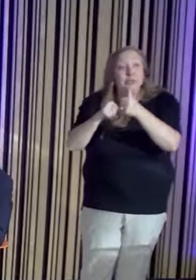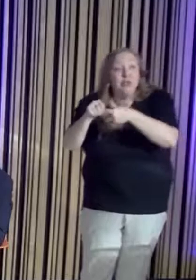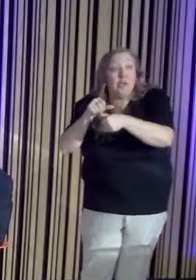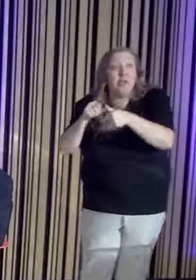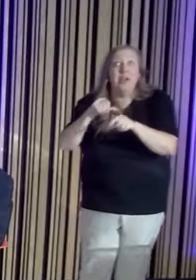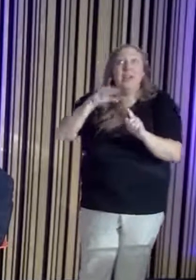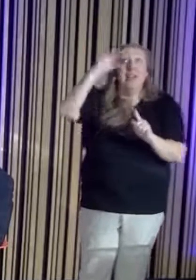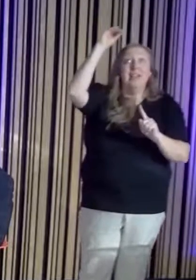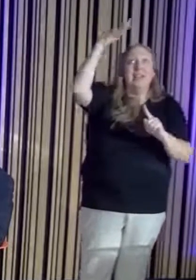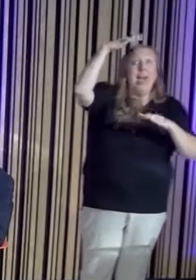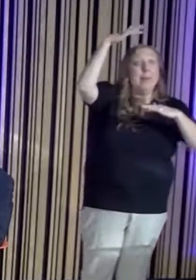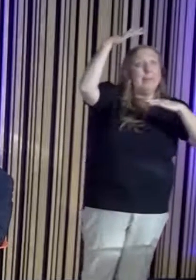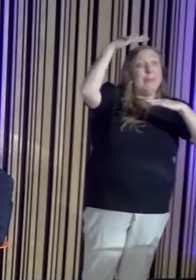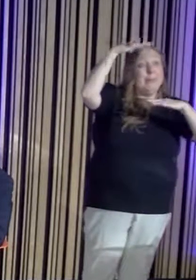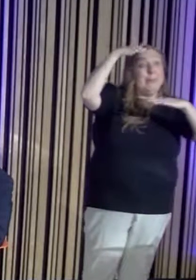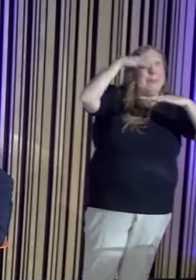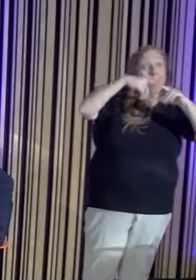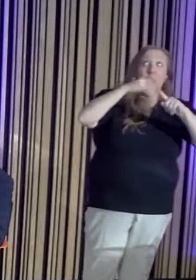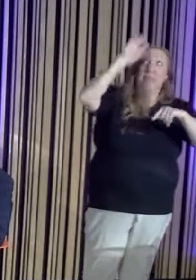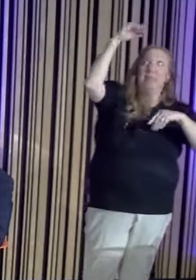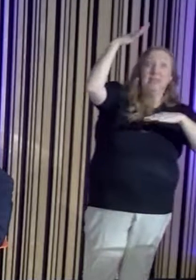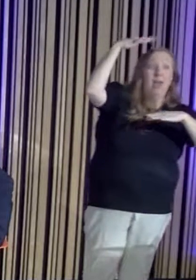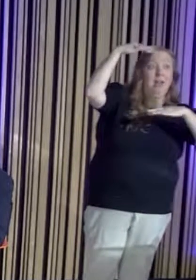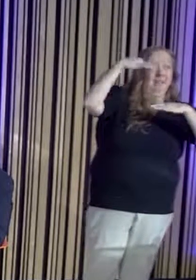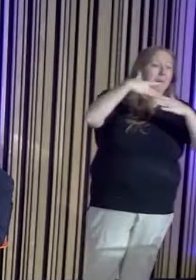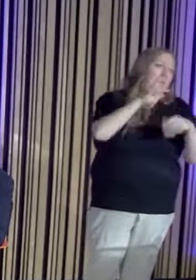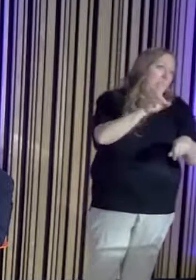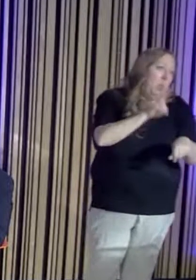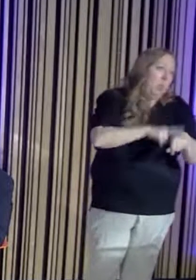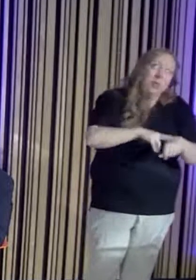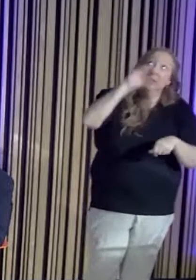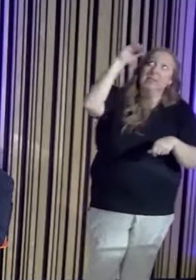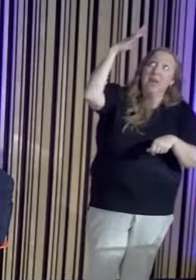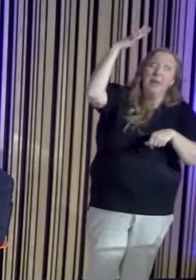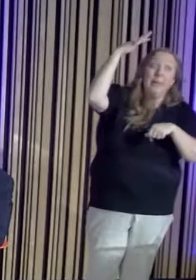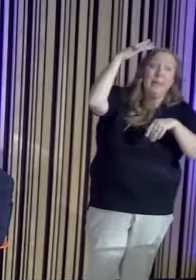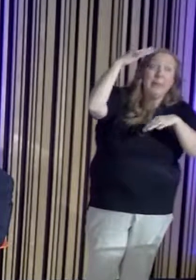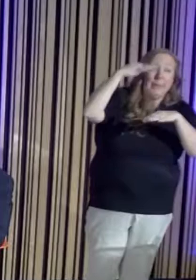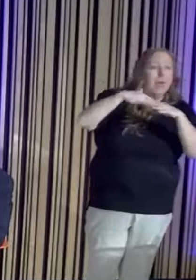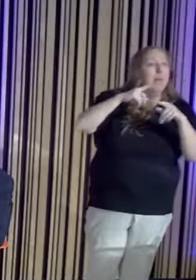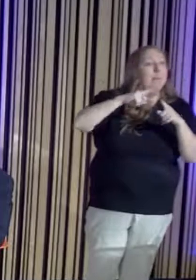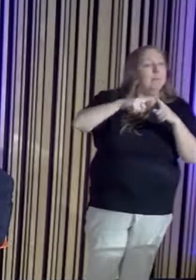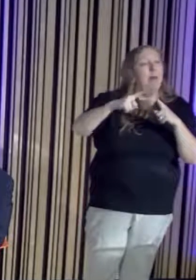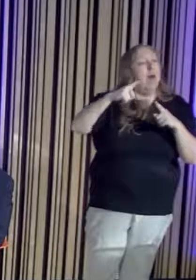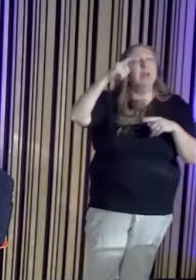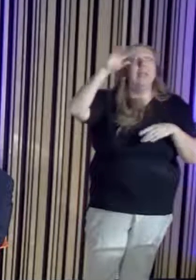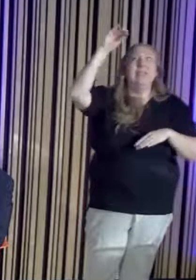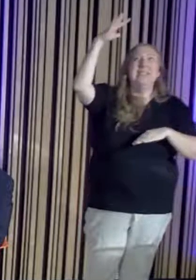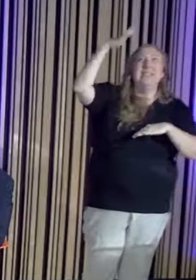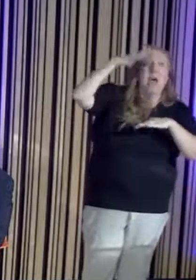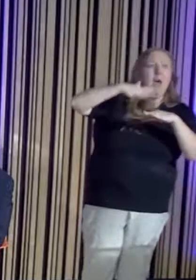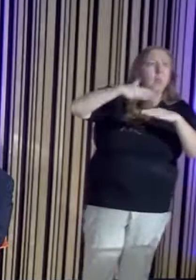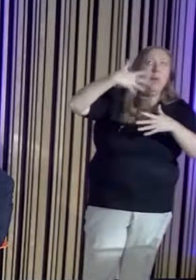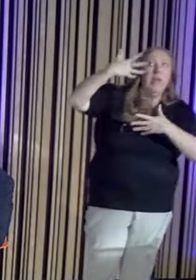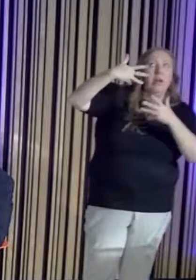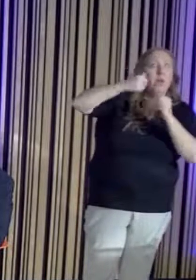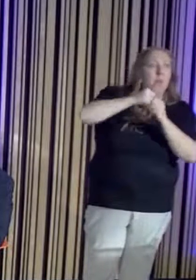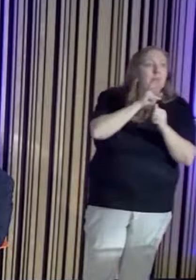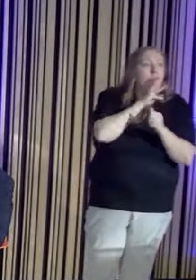Light comes in from the sunlight, of course, but it interacts with the water in different ways depending on the